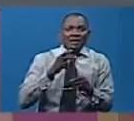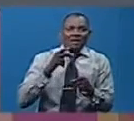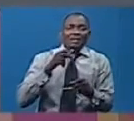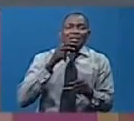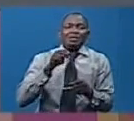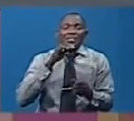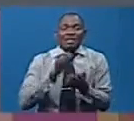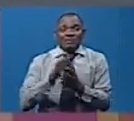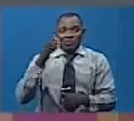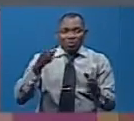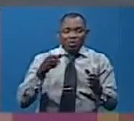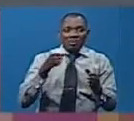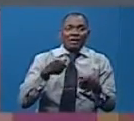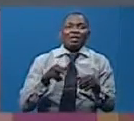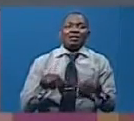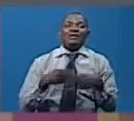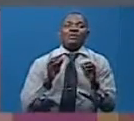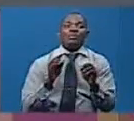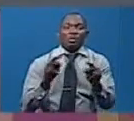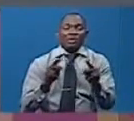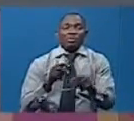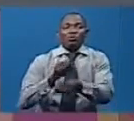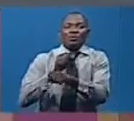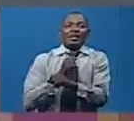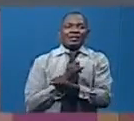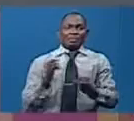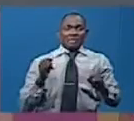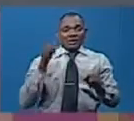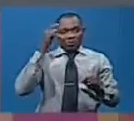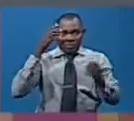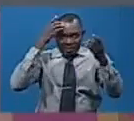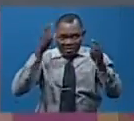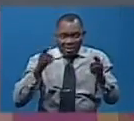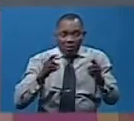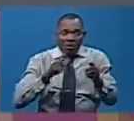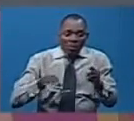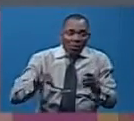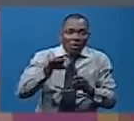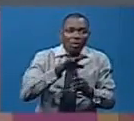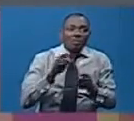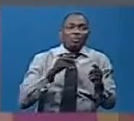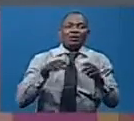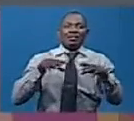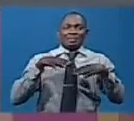recommends that the court be given room to operate independently for the verdict to be accepted by